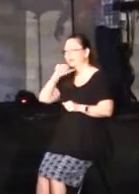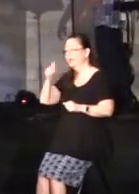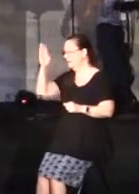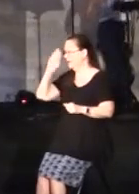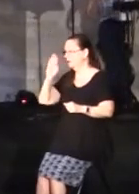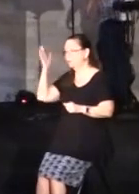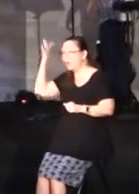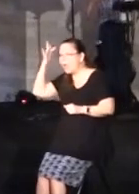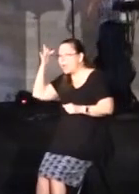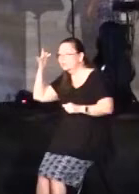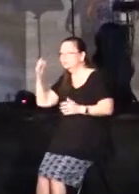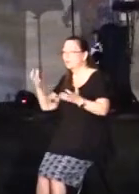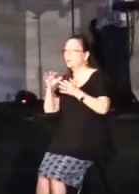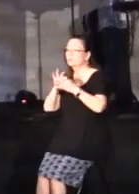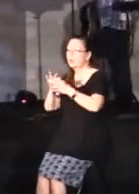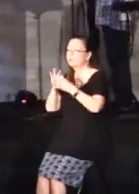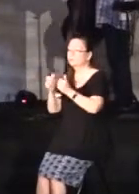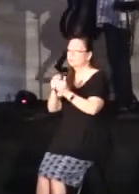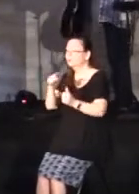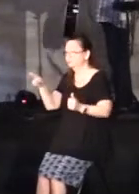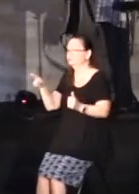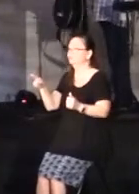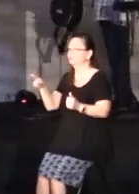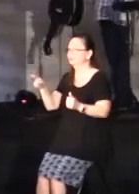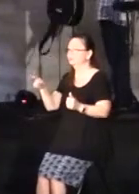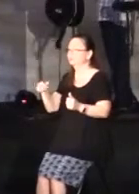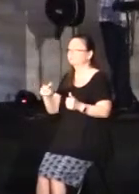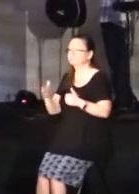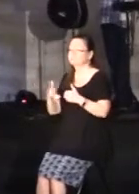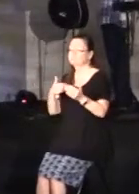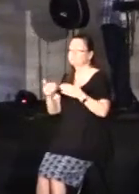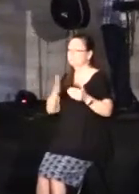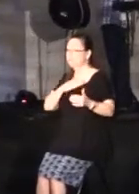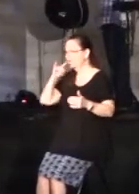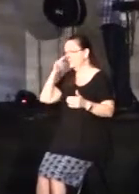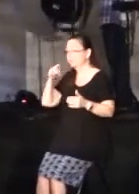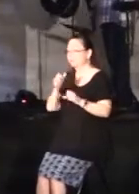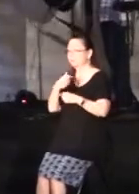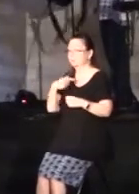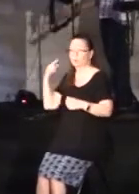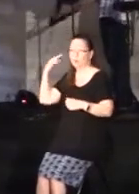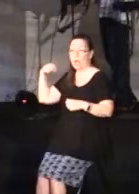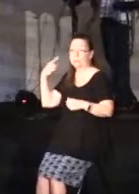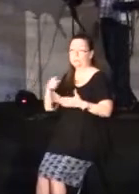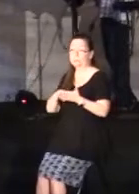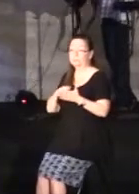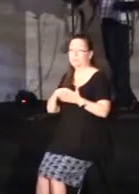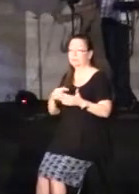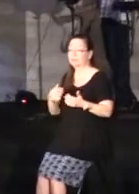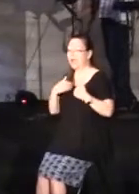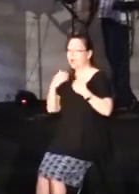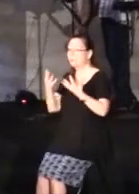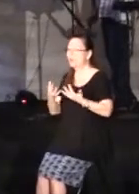Why? Because I want a relationship with you. And you know, even though my kids drive me nuts sometimes, I waited 7 years to